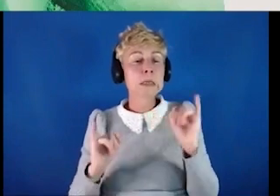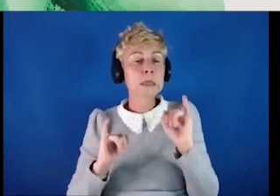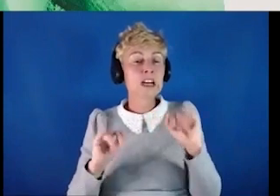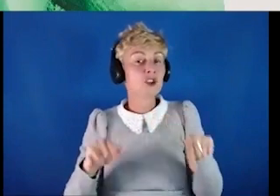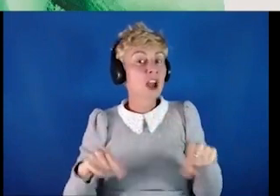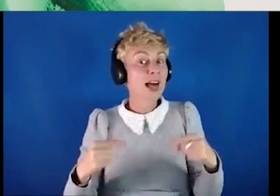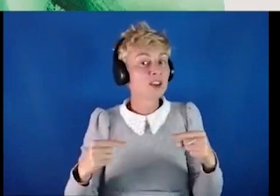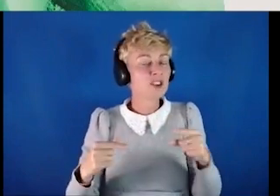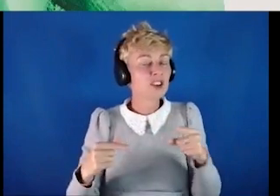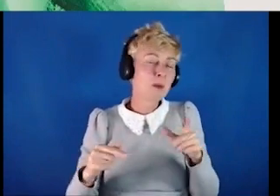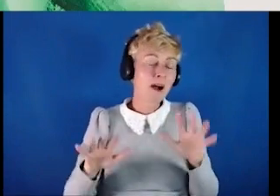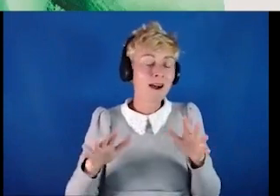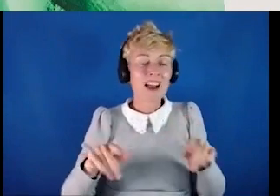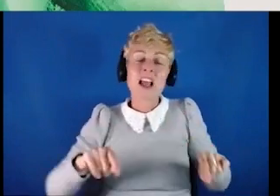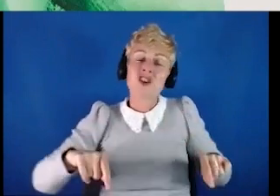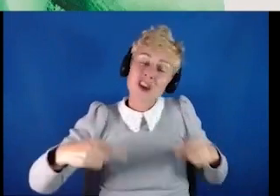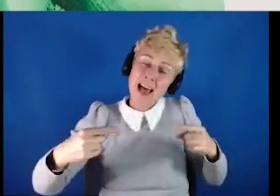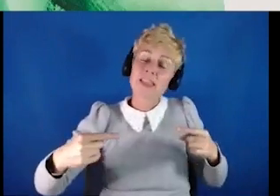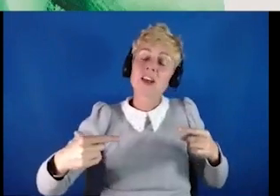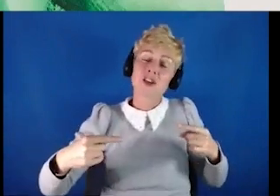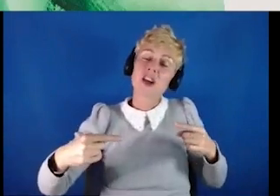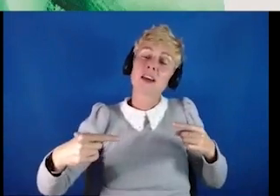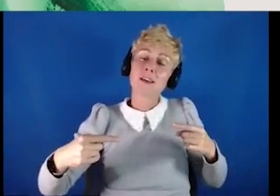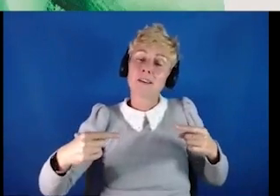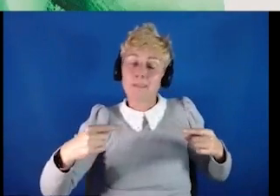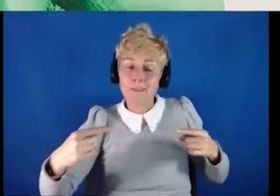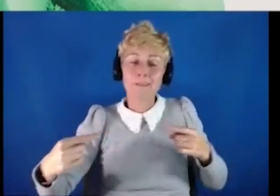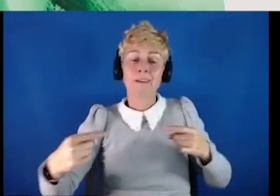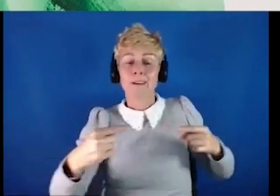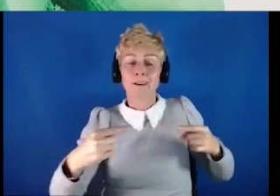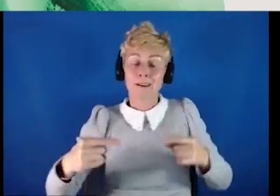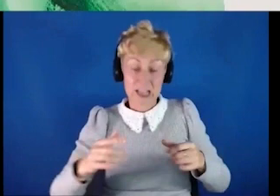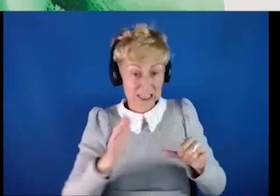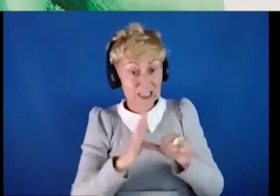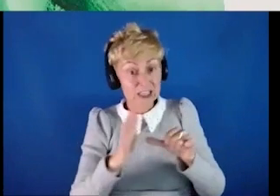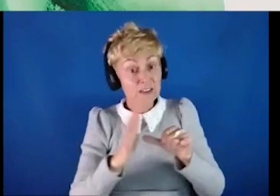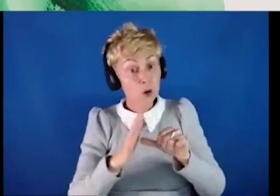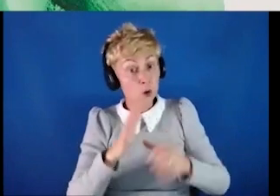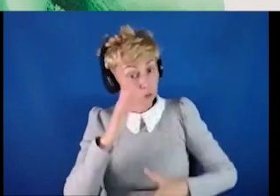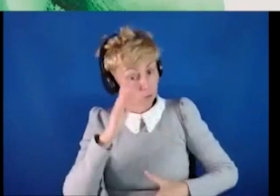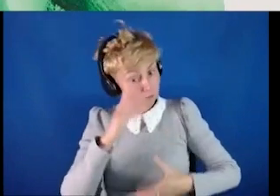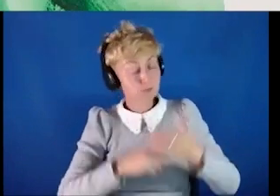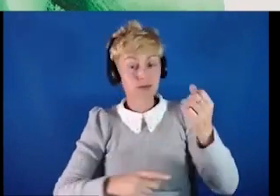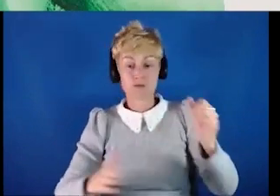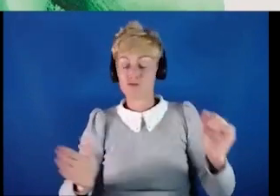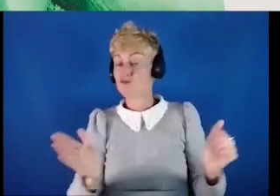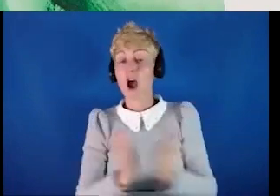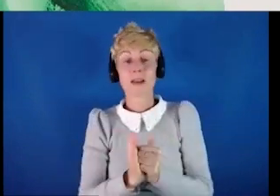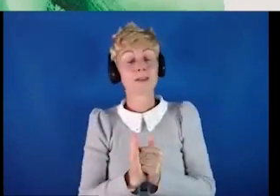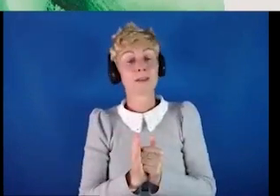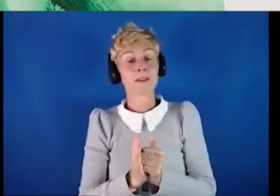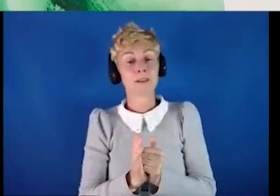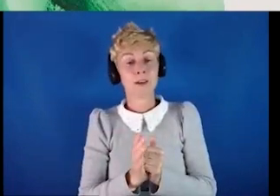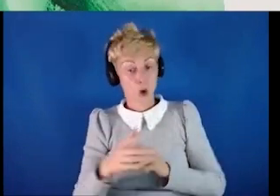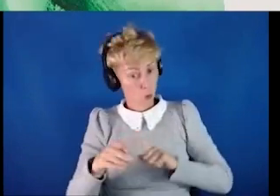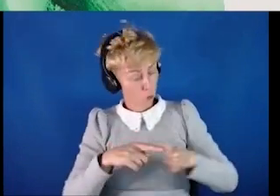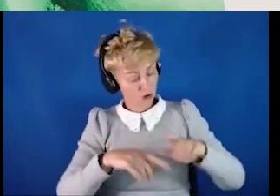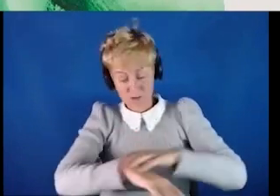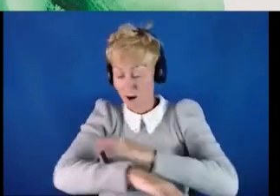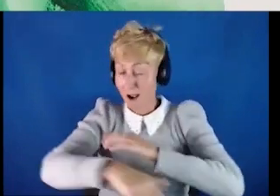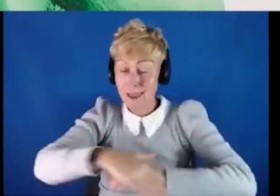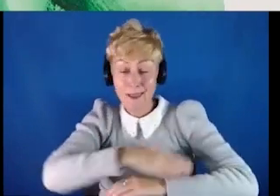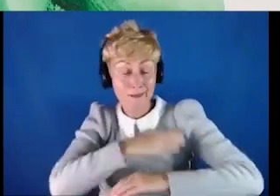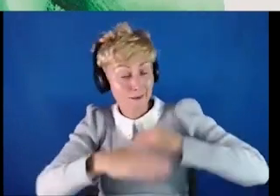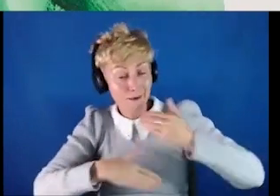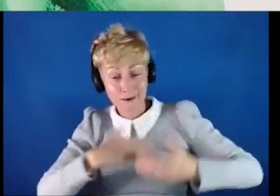challenging area. It's hard, if ever, to get it right. But we're striving to get things right